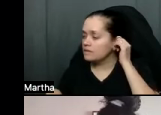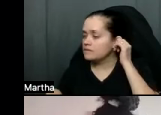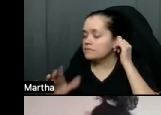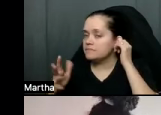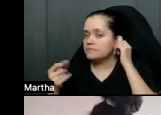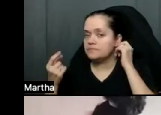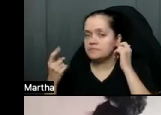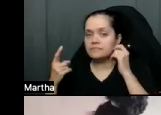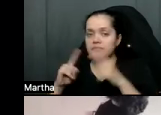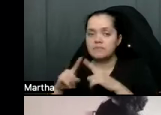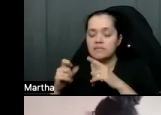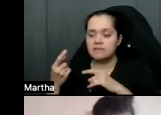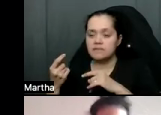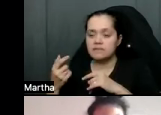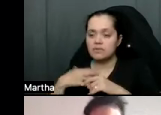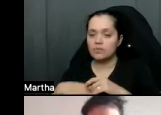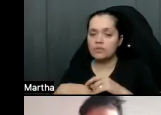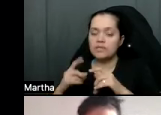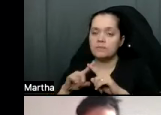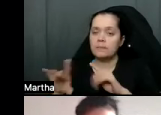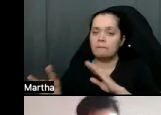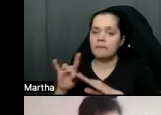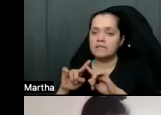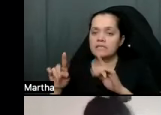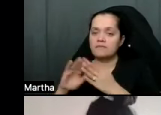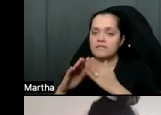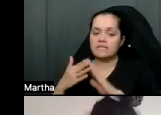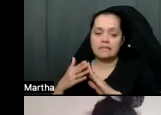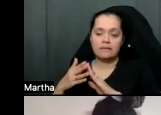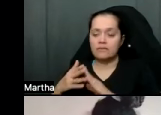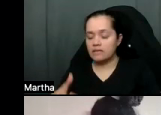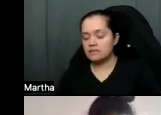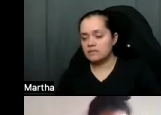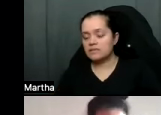it, but I still sort of wish he picked a different city.